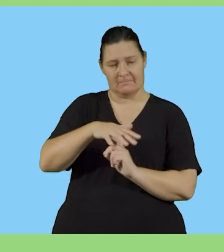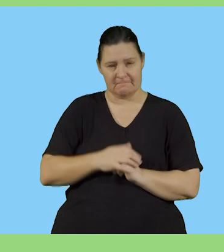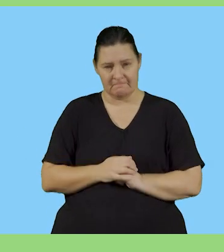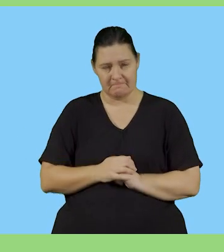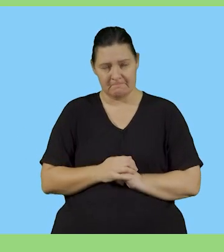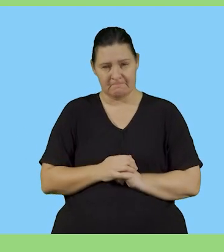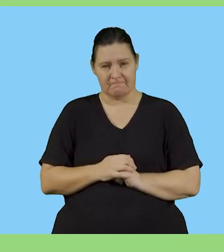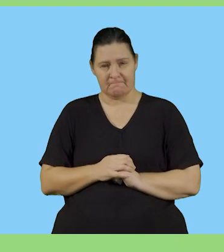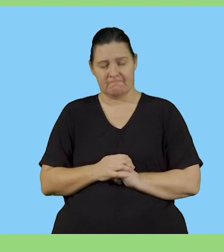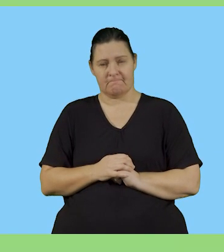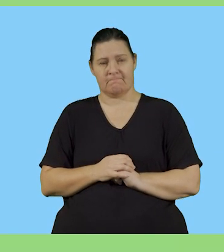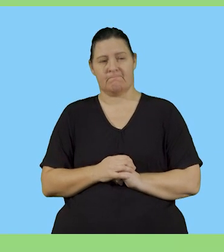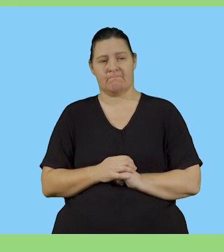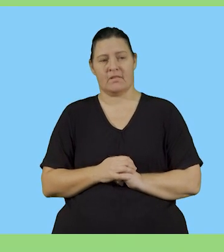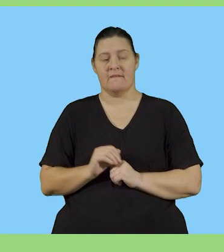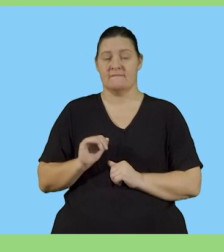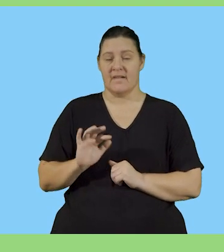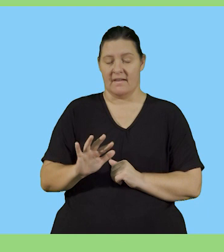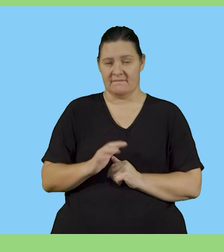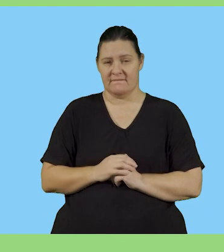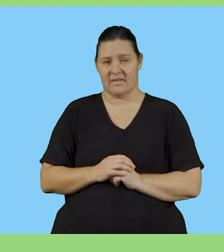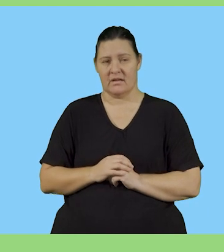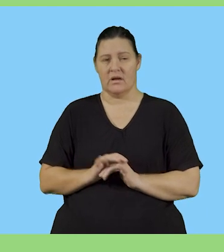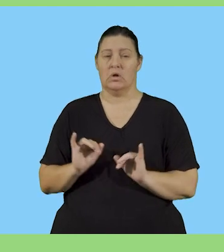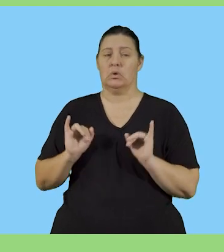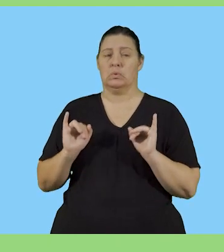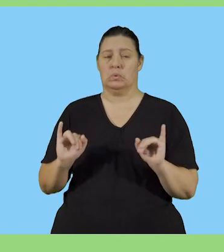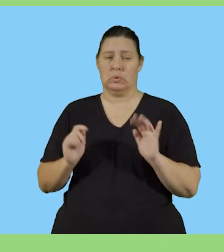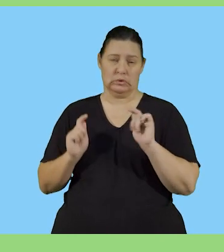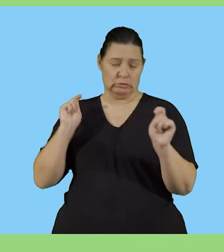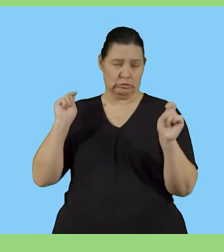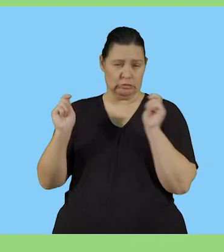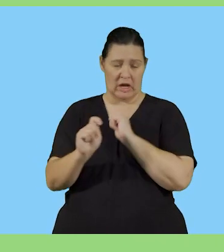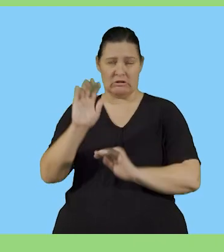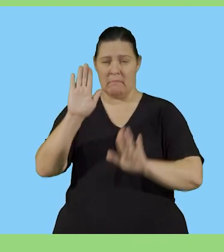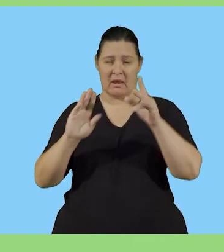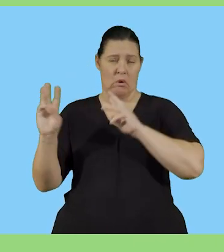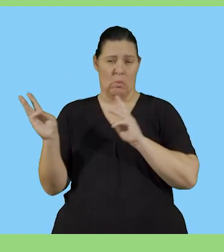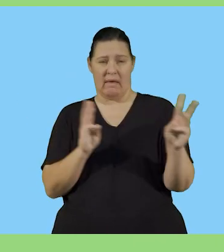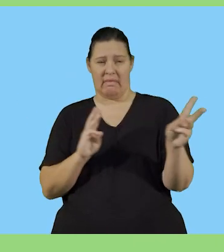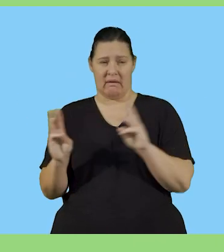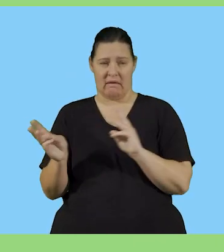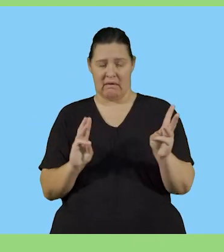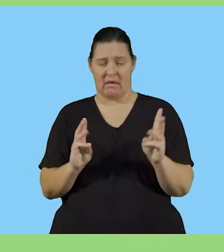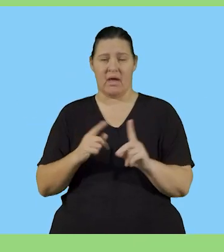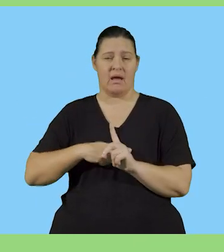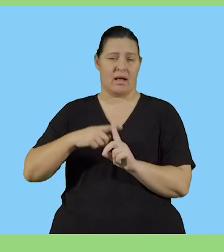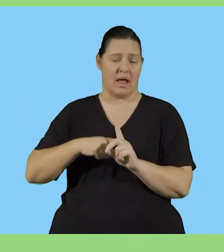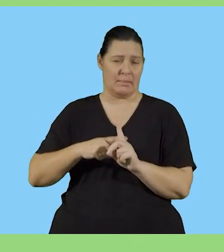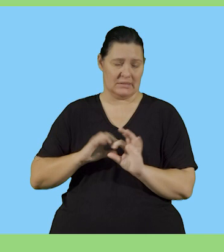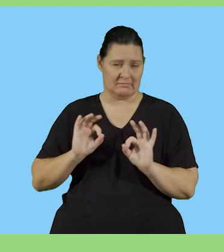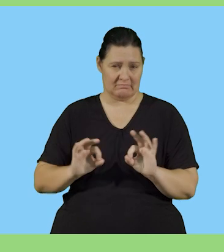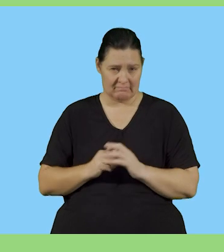environment. And for number 5, we have extreme changes in patterns of weather